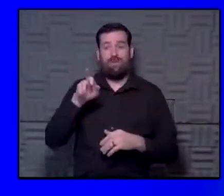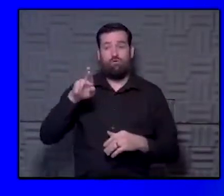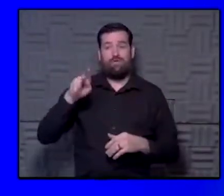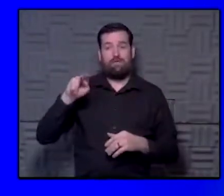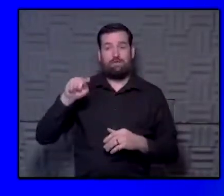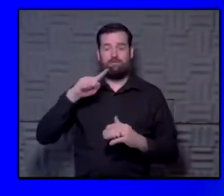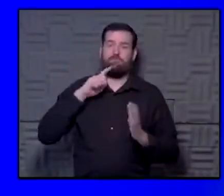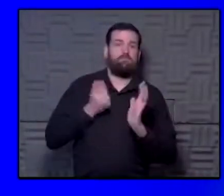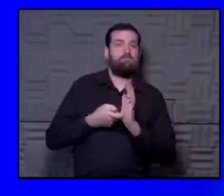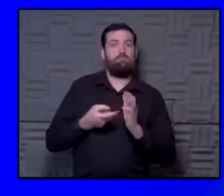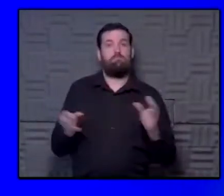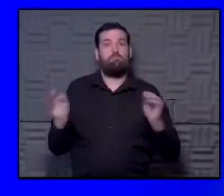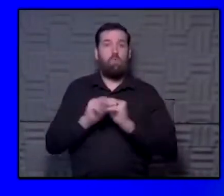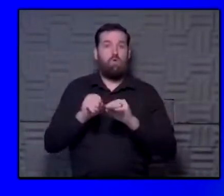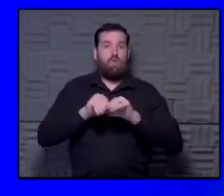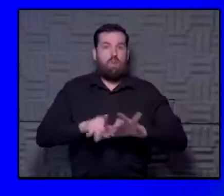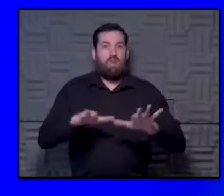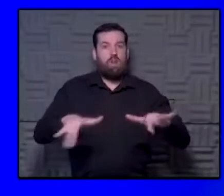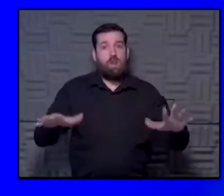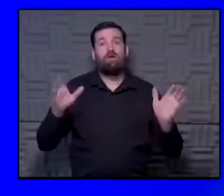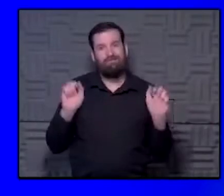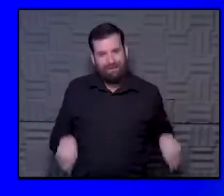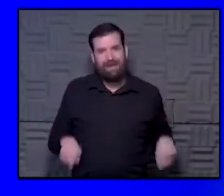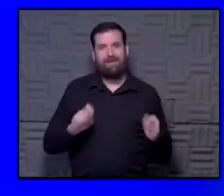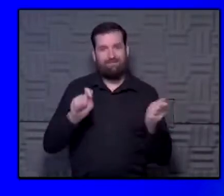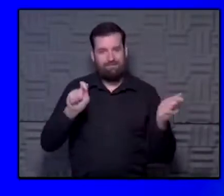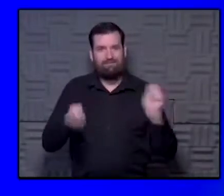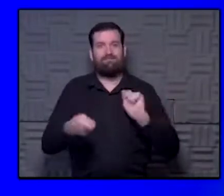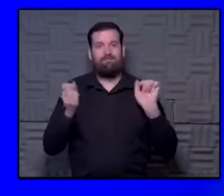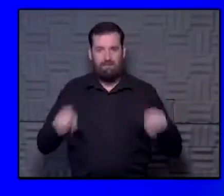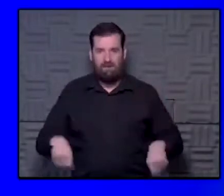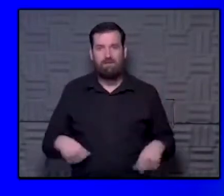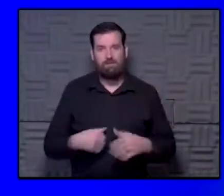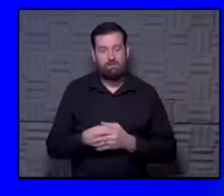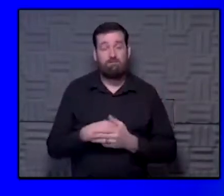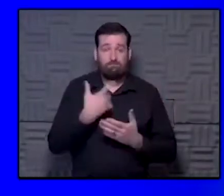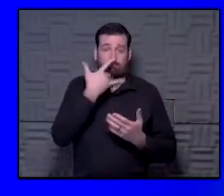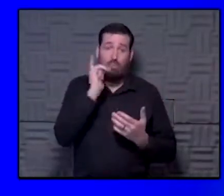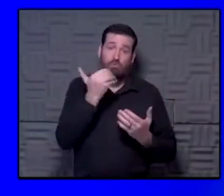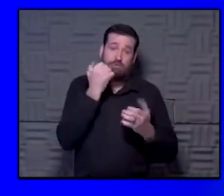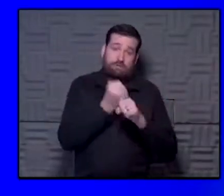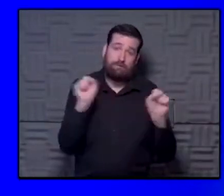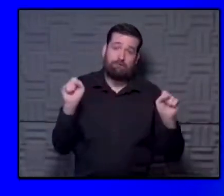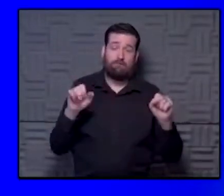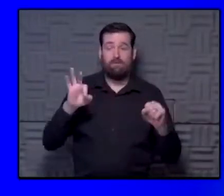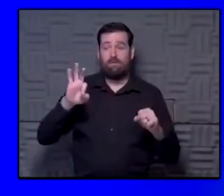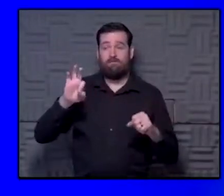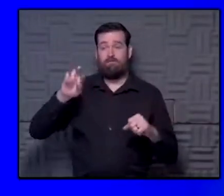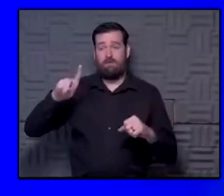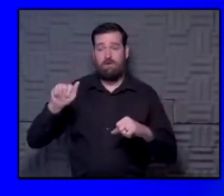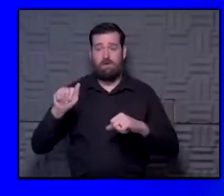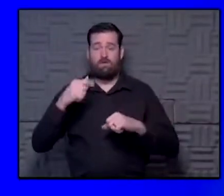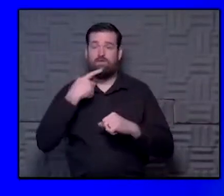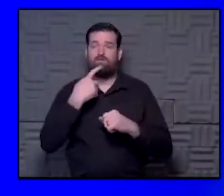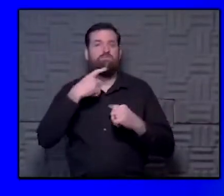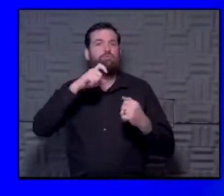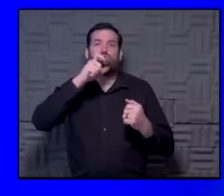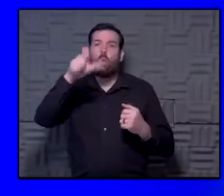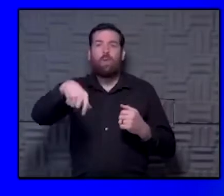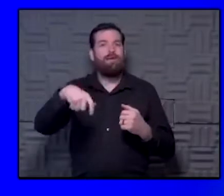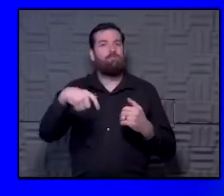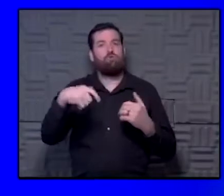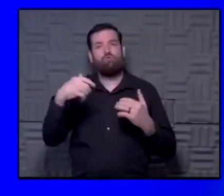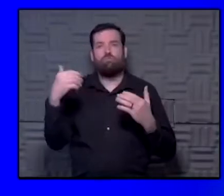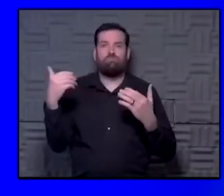to become more of a dominant population. They can do that, and it looks safe, and the FDA has said that you don't have to go through all the